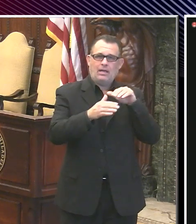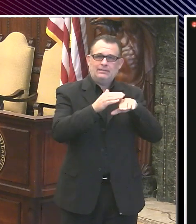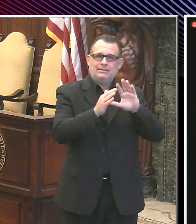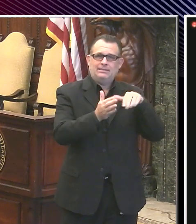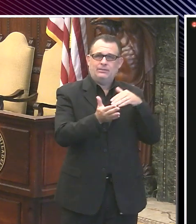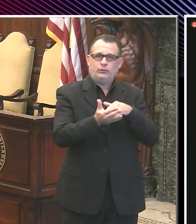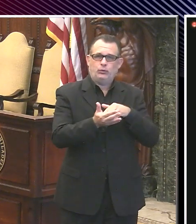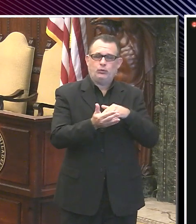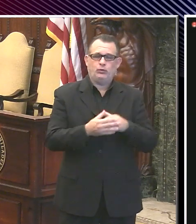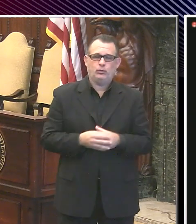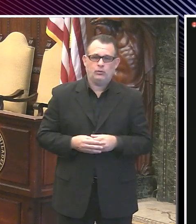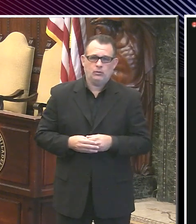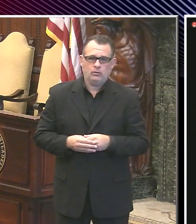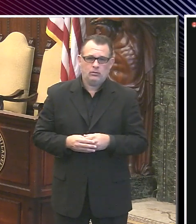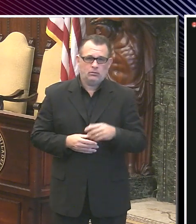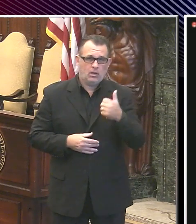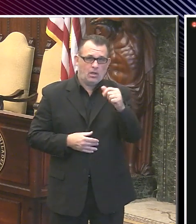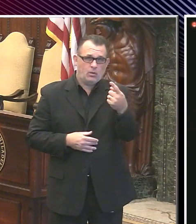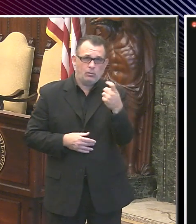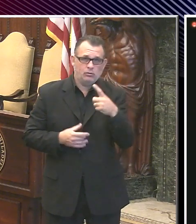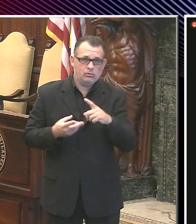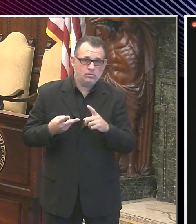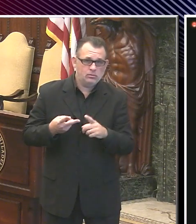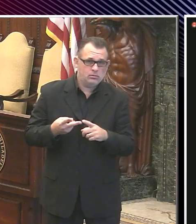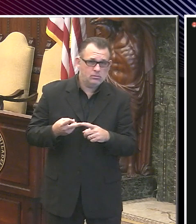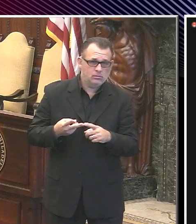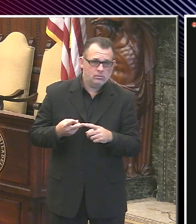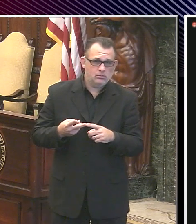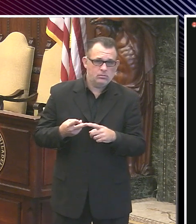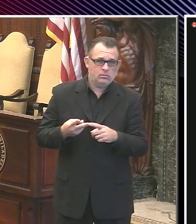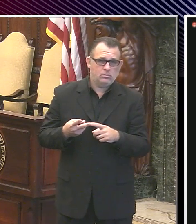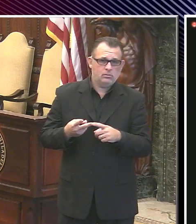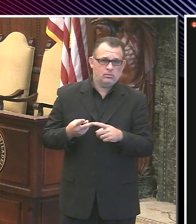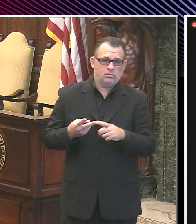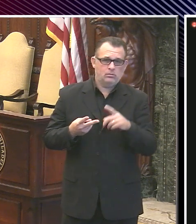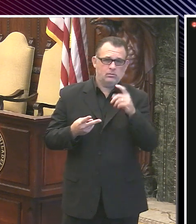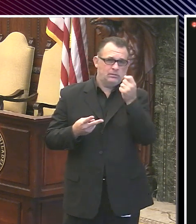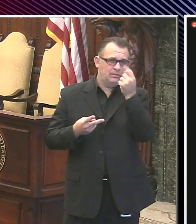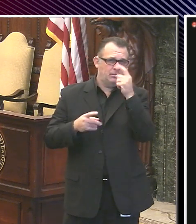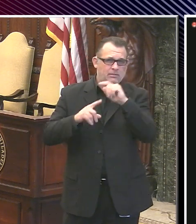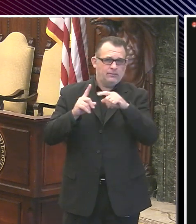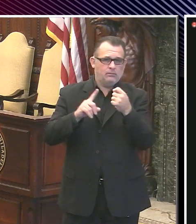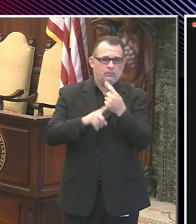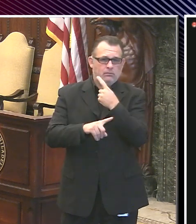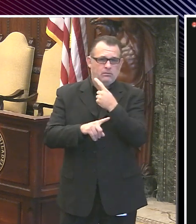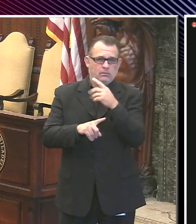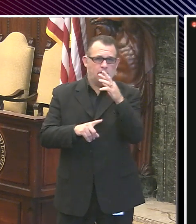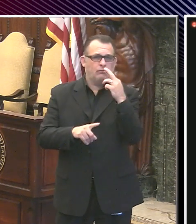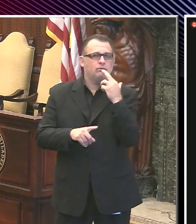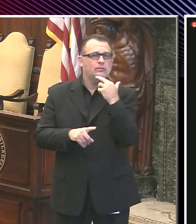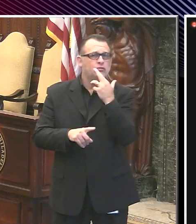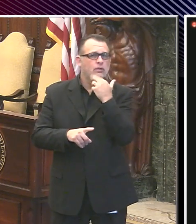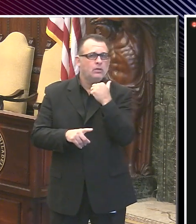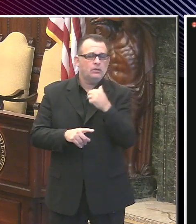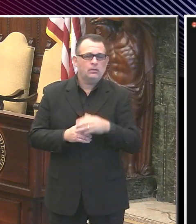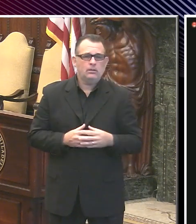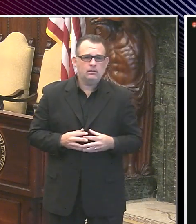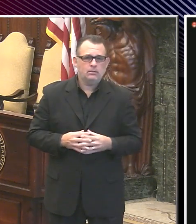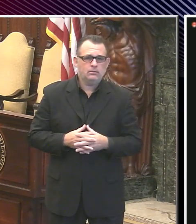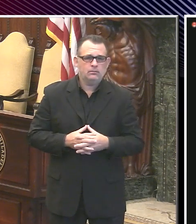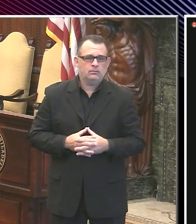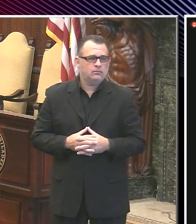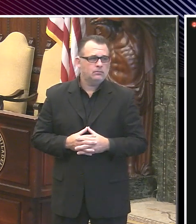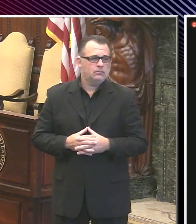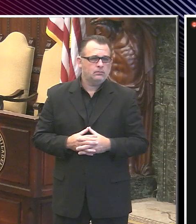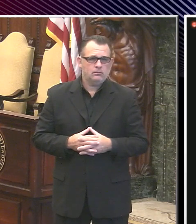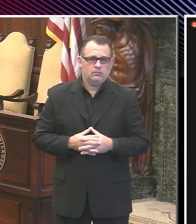Shaira, did you have another question on that? Not on that, but this one is related to the restaurants. Sure. So, Armando,